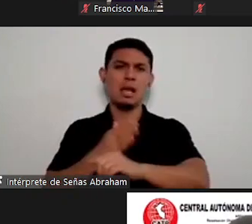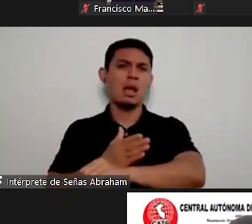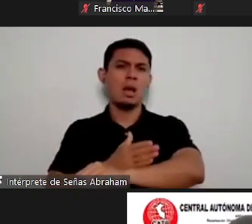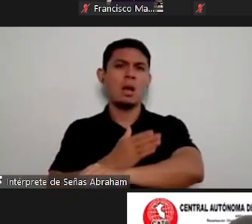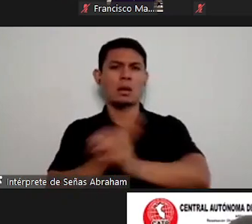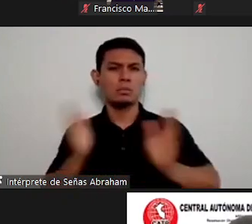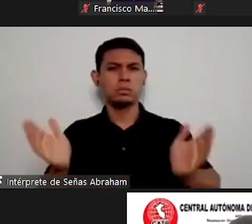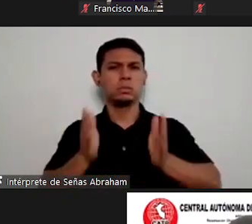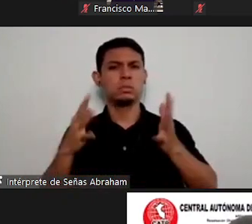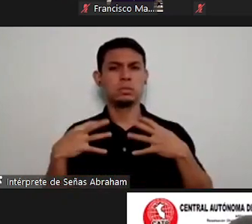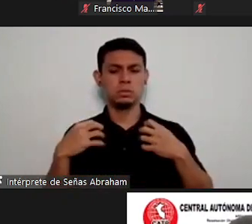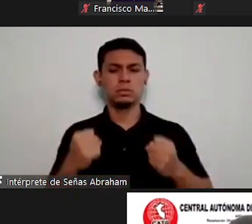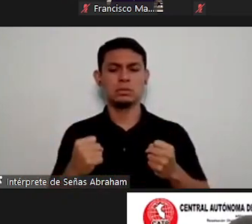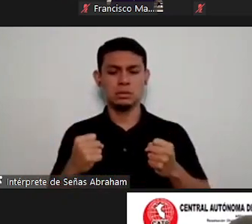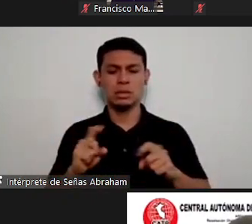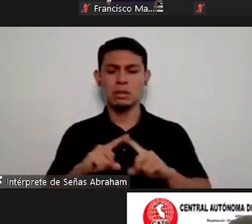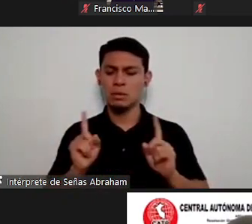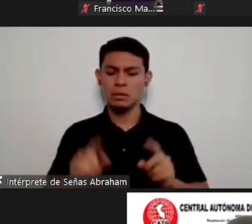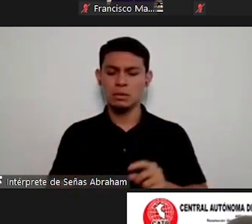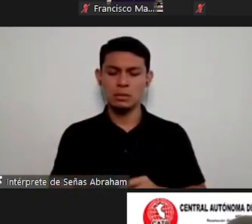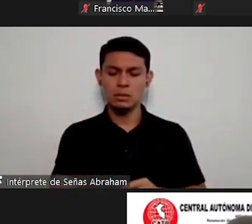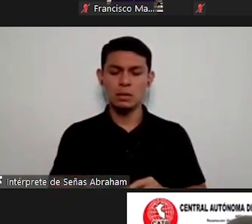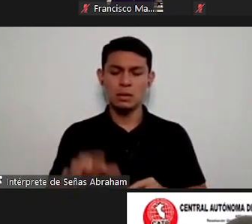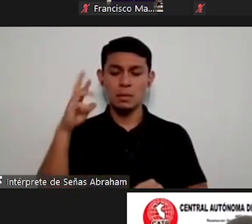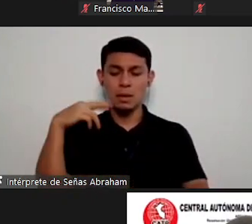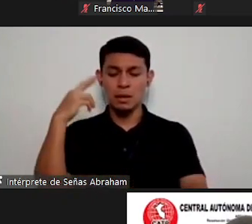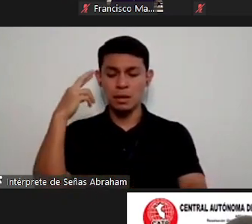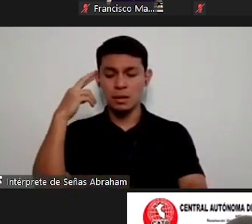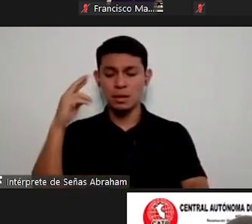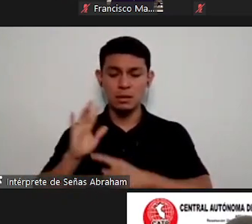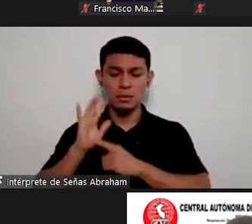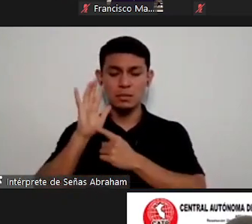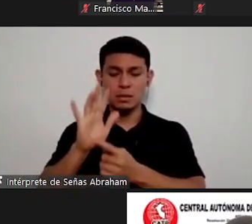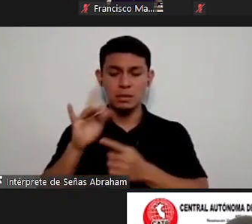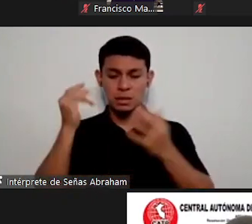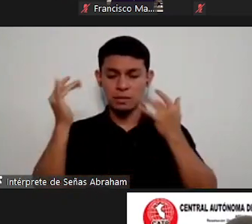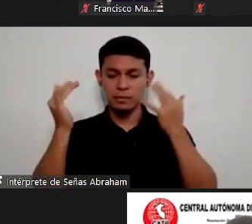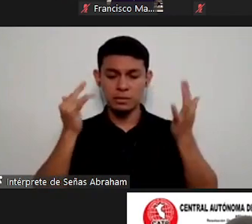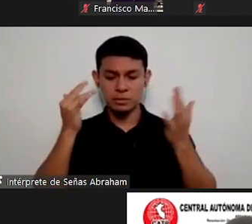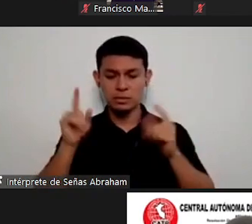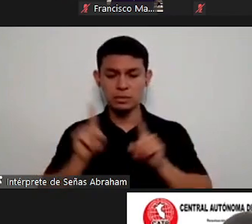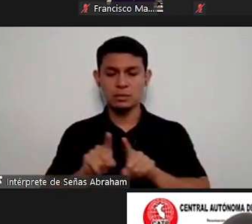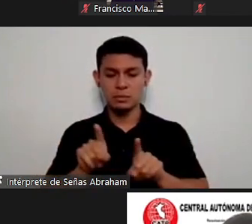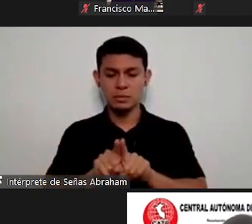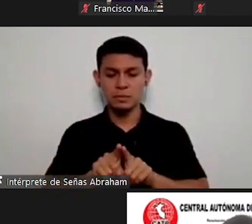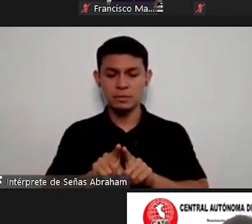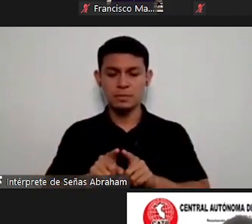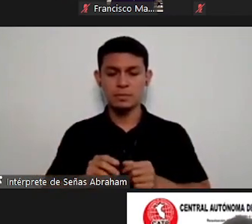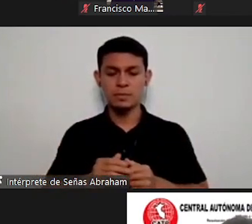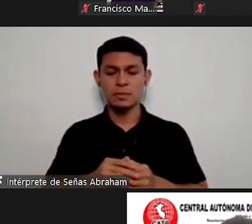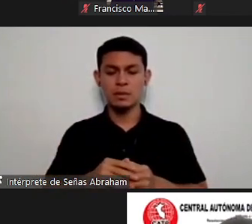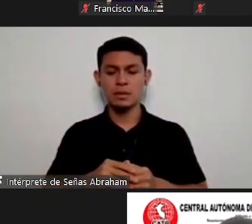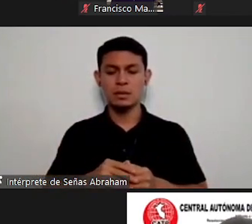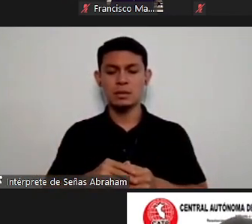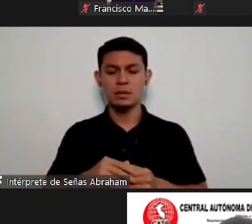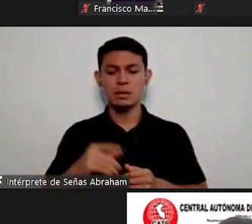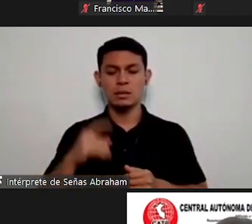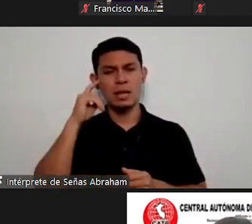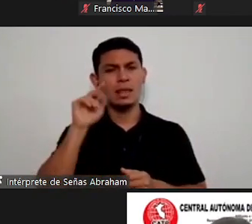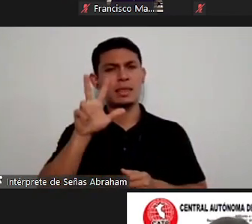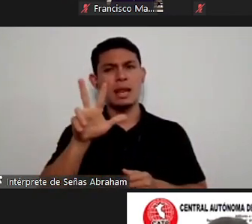to be improved upon needs to be strengthened but in order to do so and as shown in the reflections of these